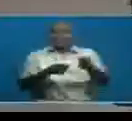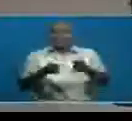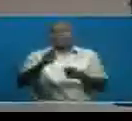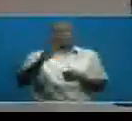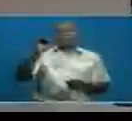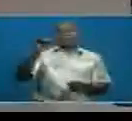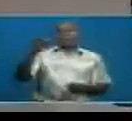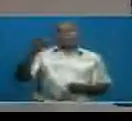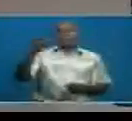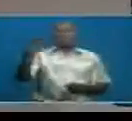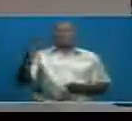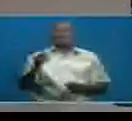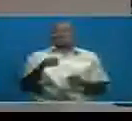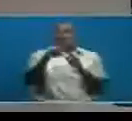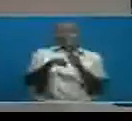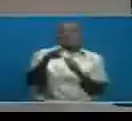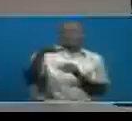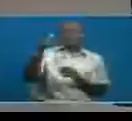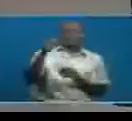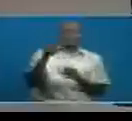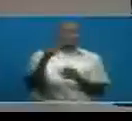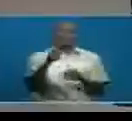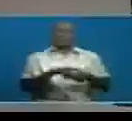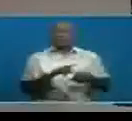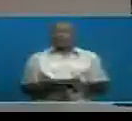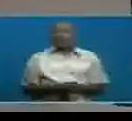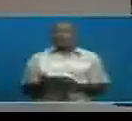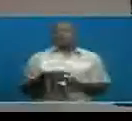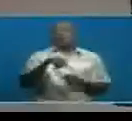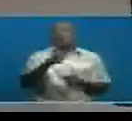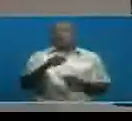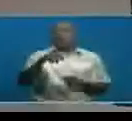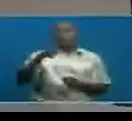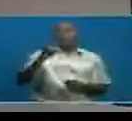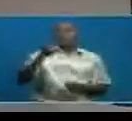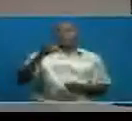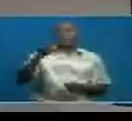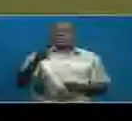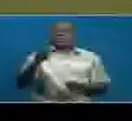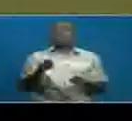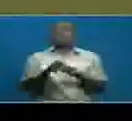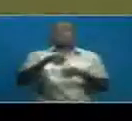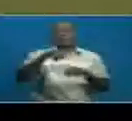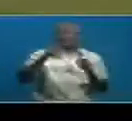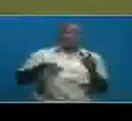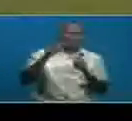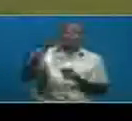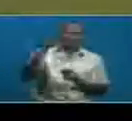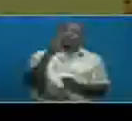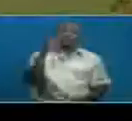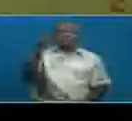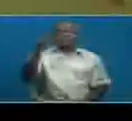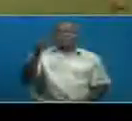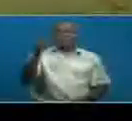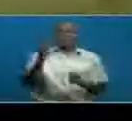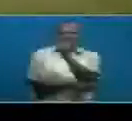control after Botswana, who were reduced to 10 men in the first half. Substitute Patrick Musepe was sent off after